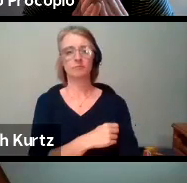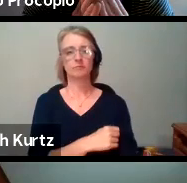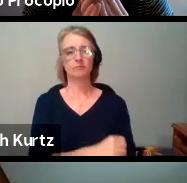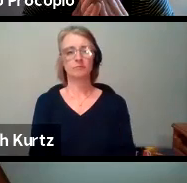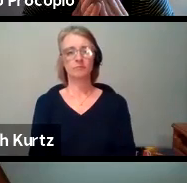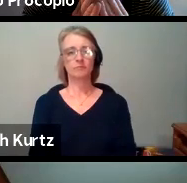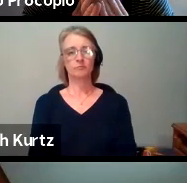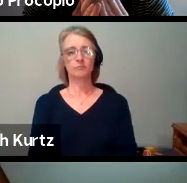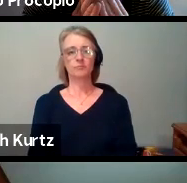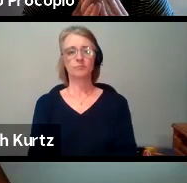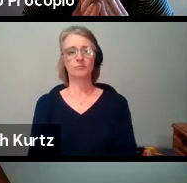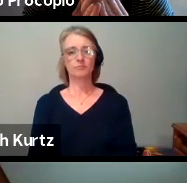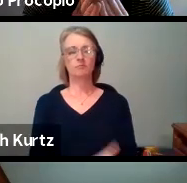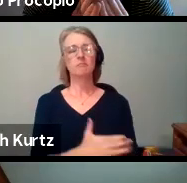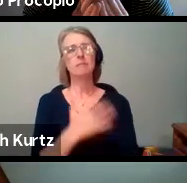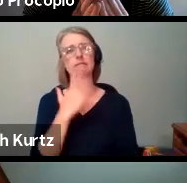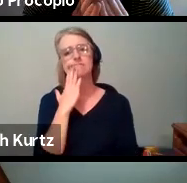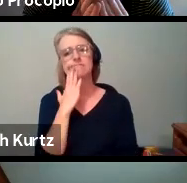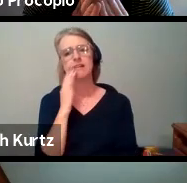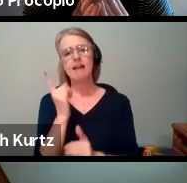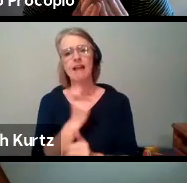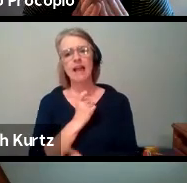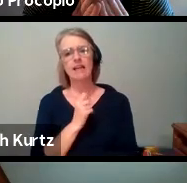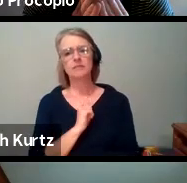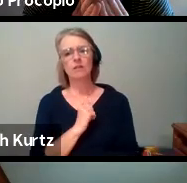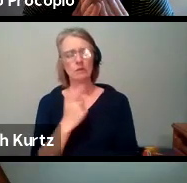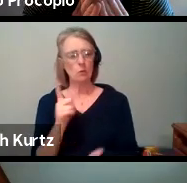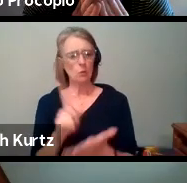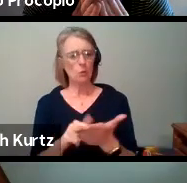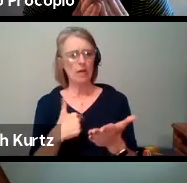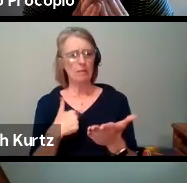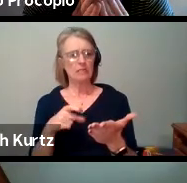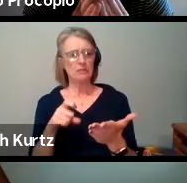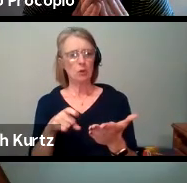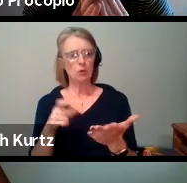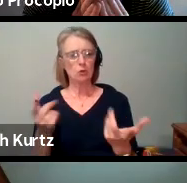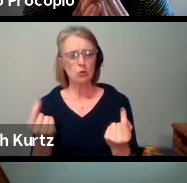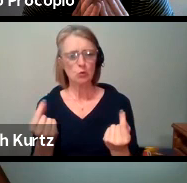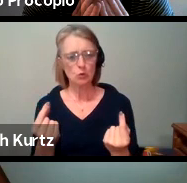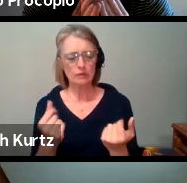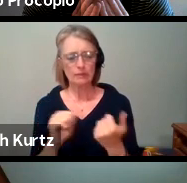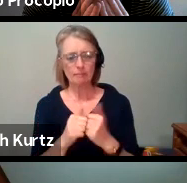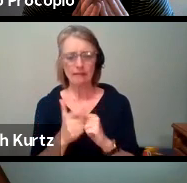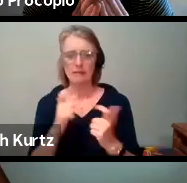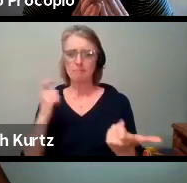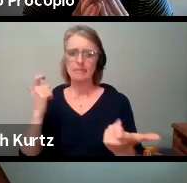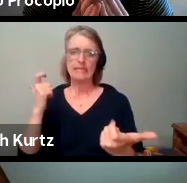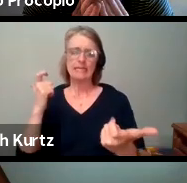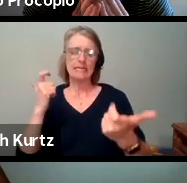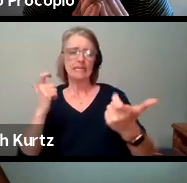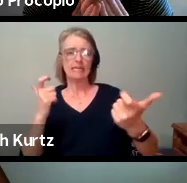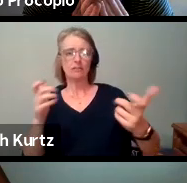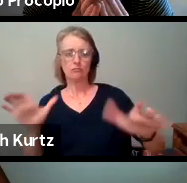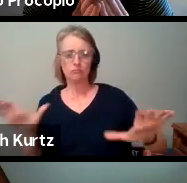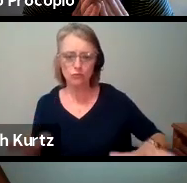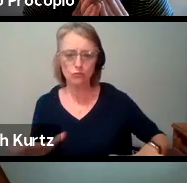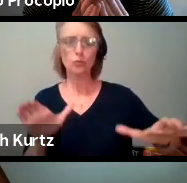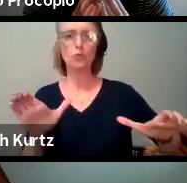you may be asking yourself, well, what am I supposed to do? Like, are you supposed to make this big grand gesture, you